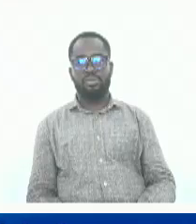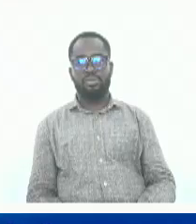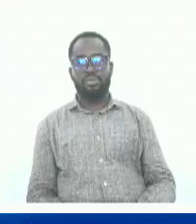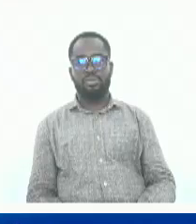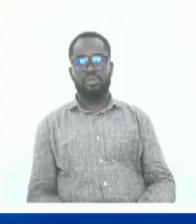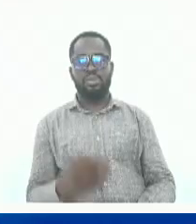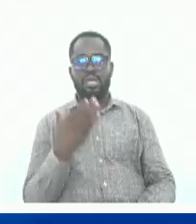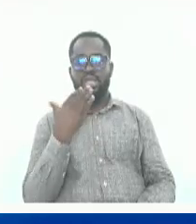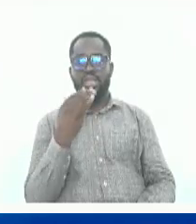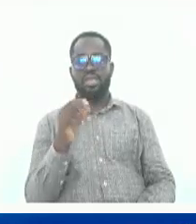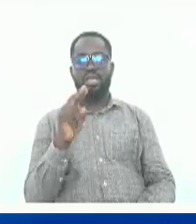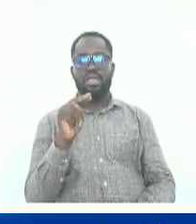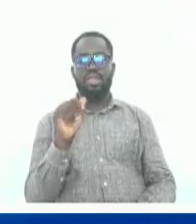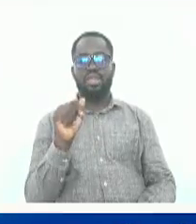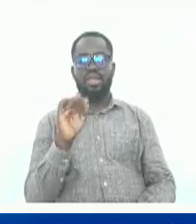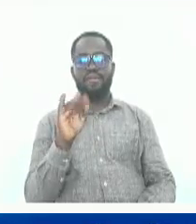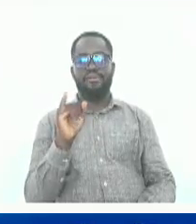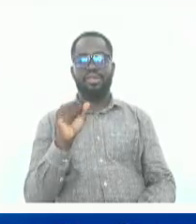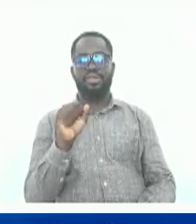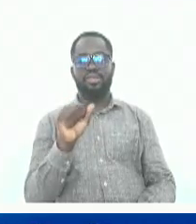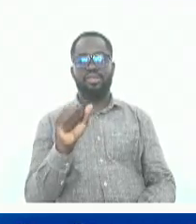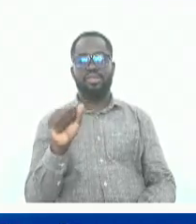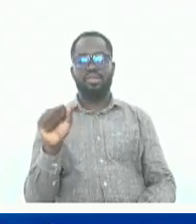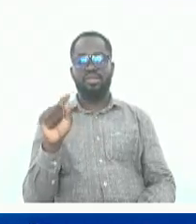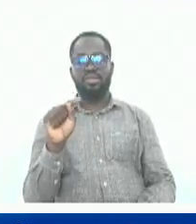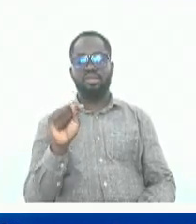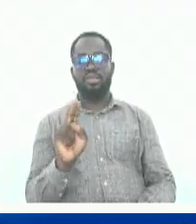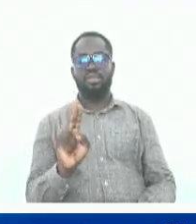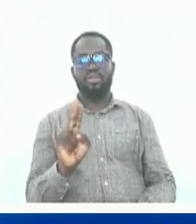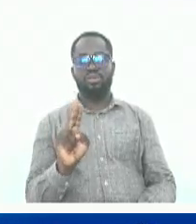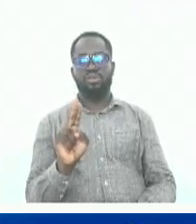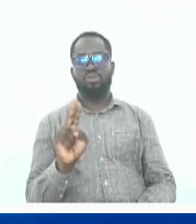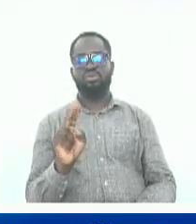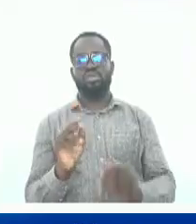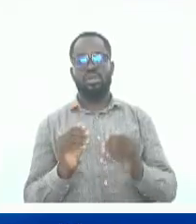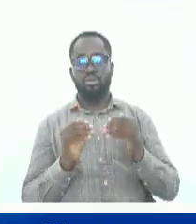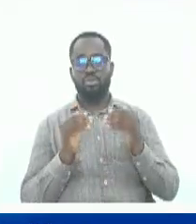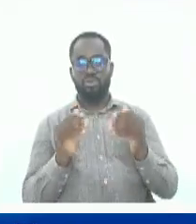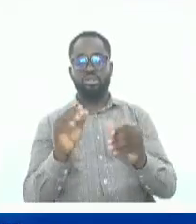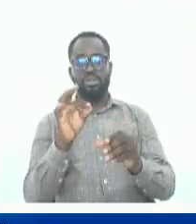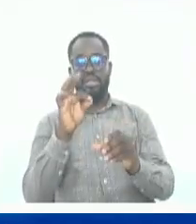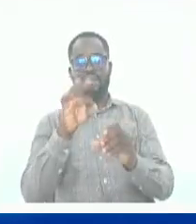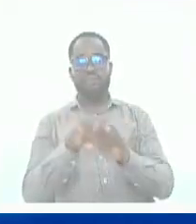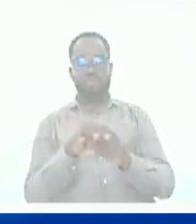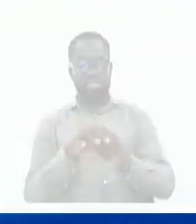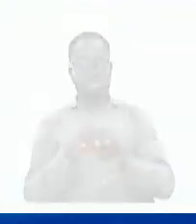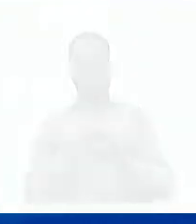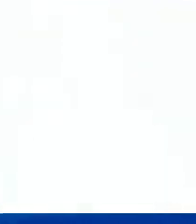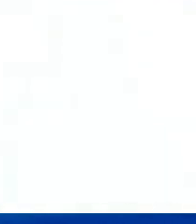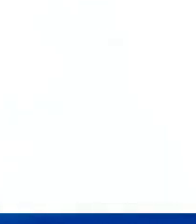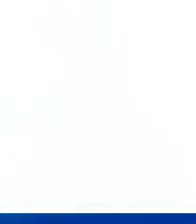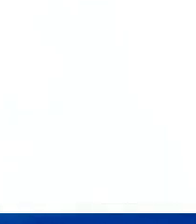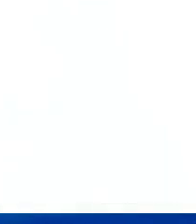Thank you, Nafisatu. We can proceed to do the voting.